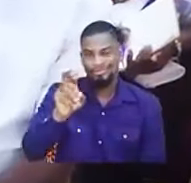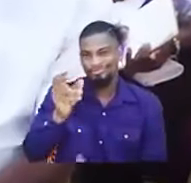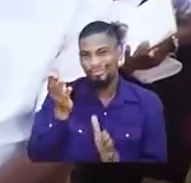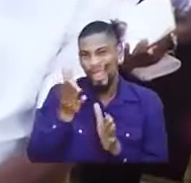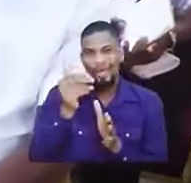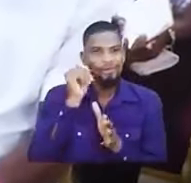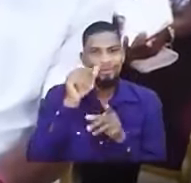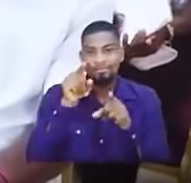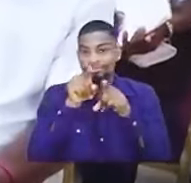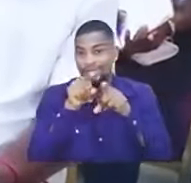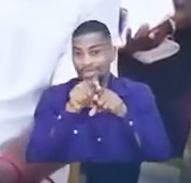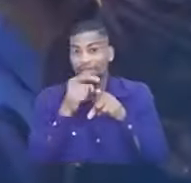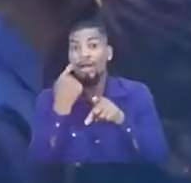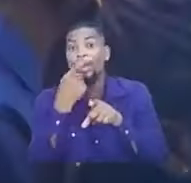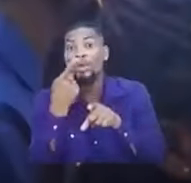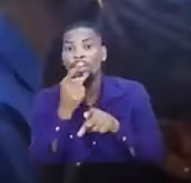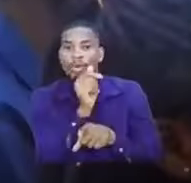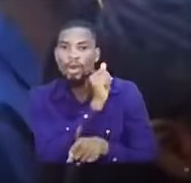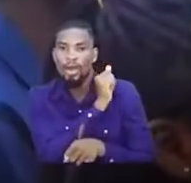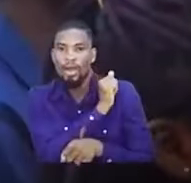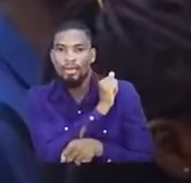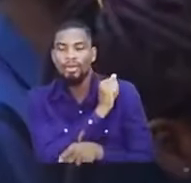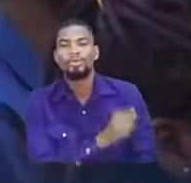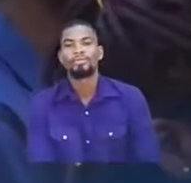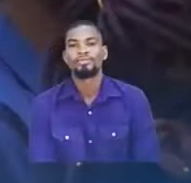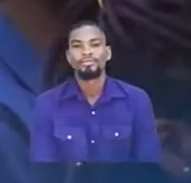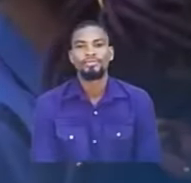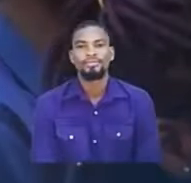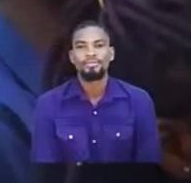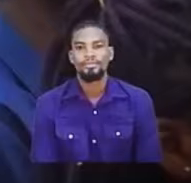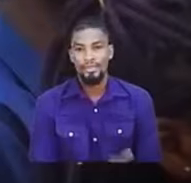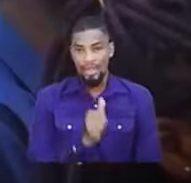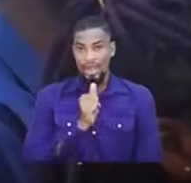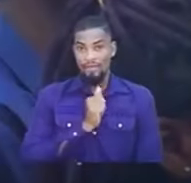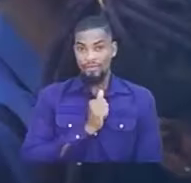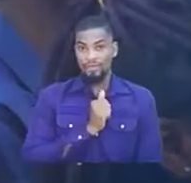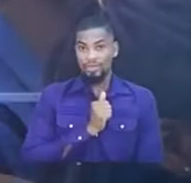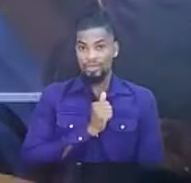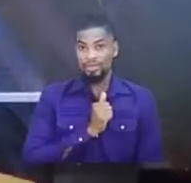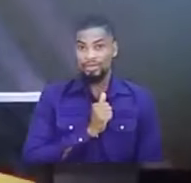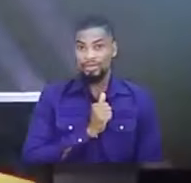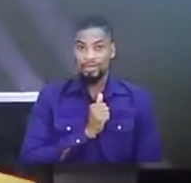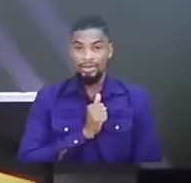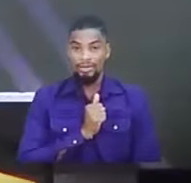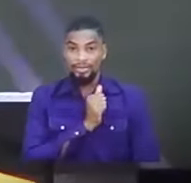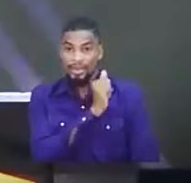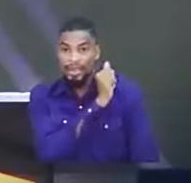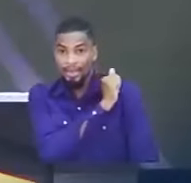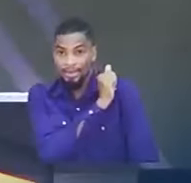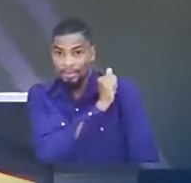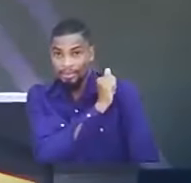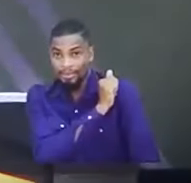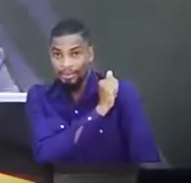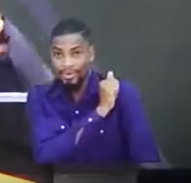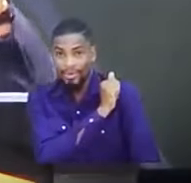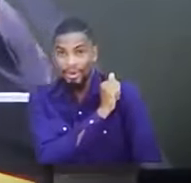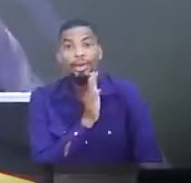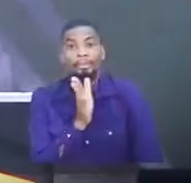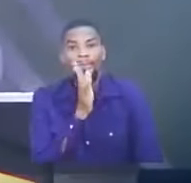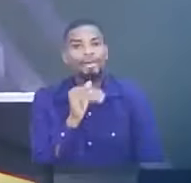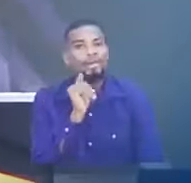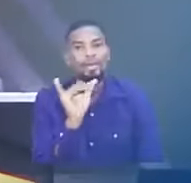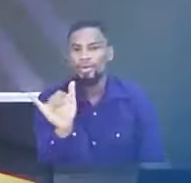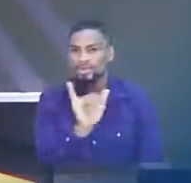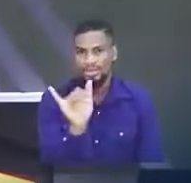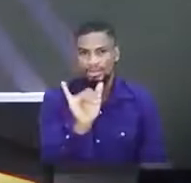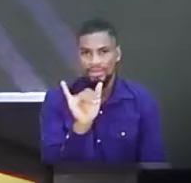was not of the same mother with Absalom. And Absalom and Tamar were of the same mother. But they had